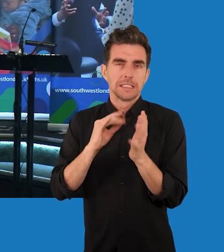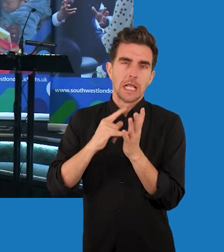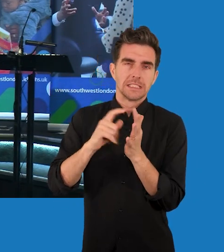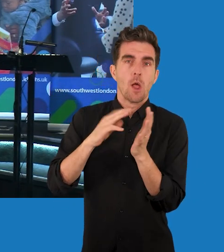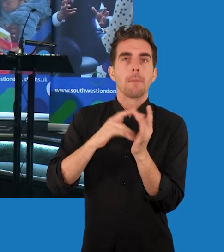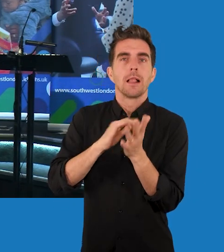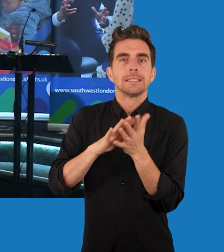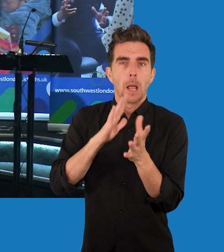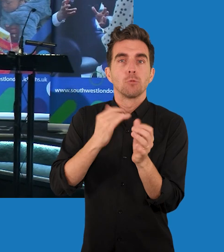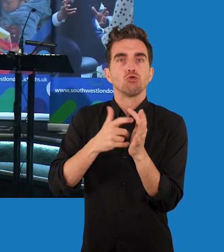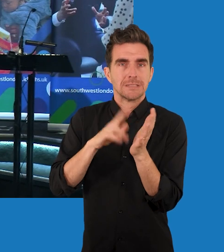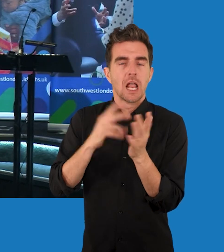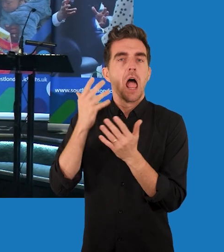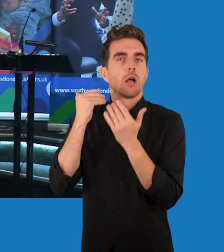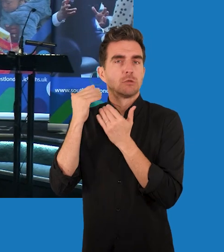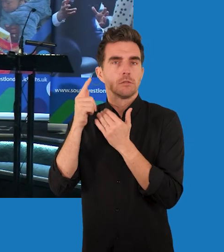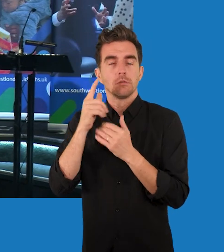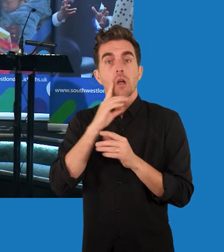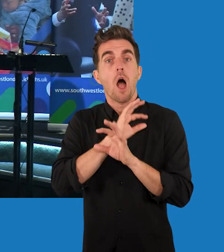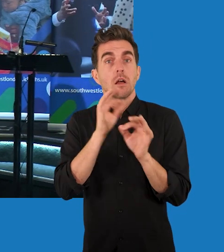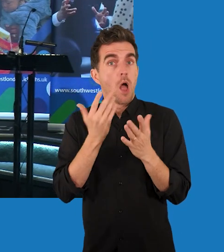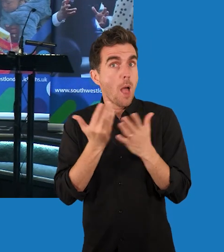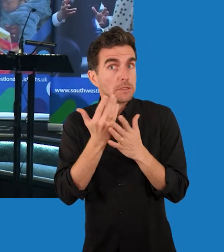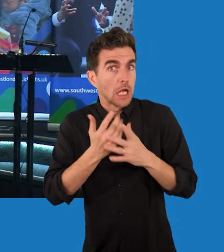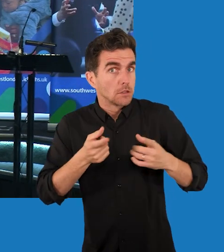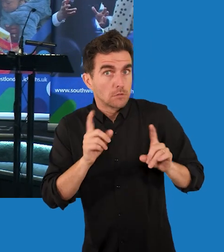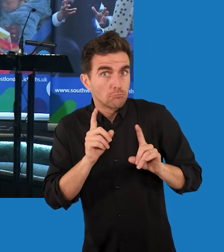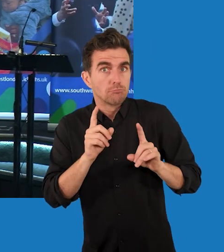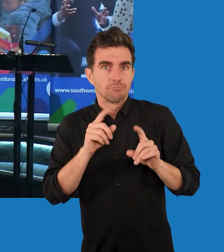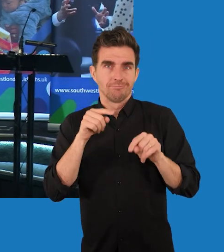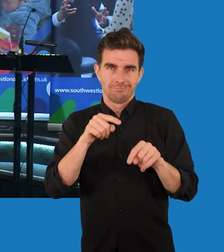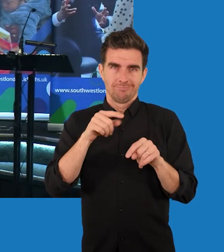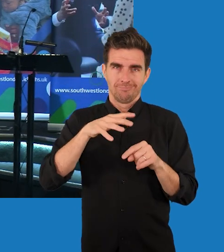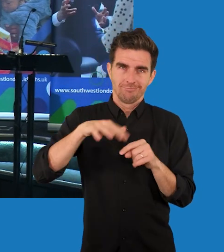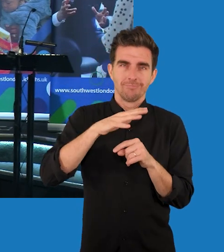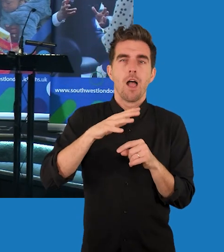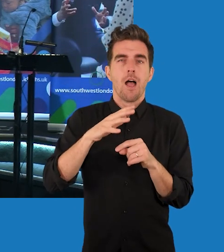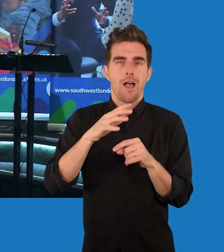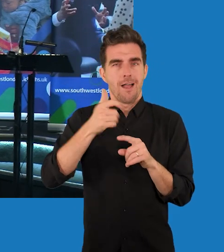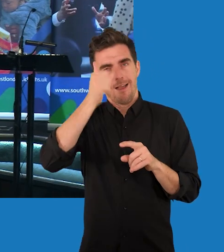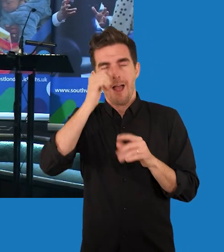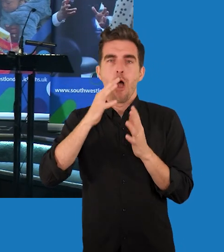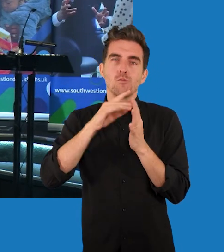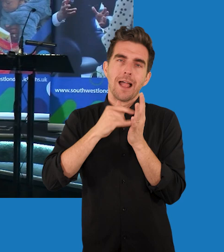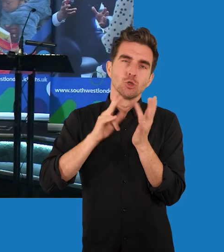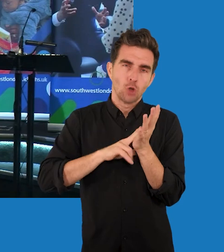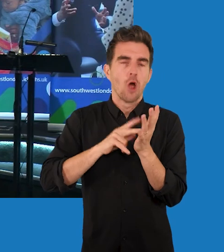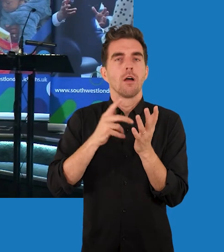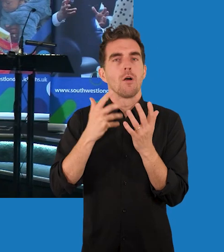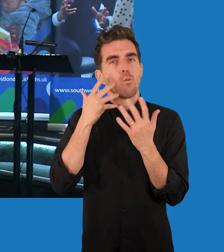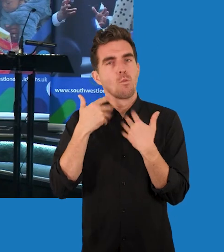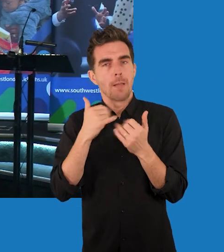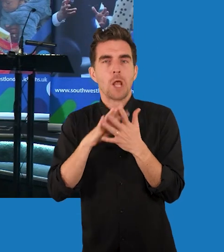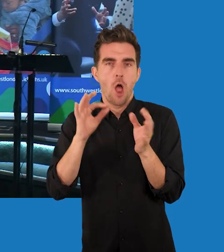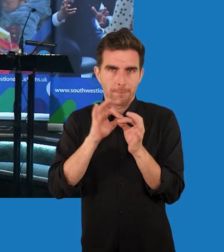of Mitcham Green and Heritage and has asked for an update on progress with the Health and Wellbeing Hub in Mitcham, known as